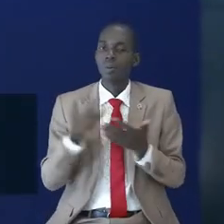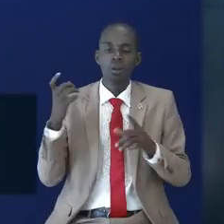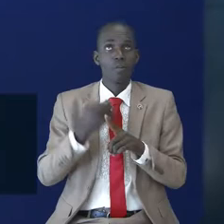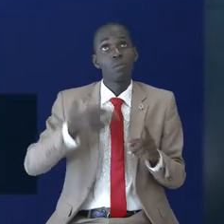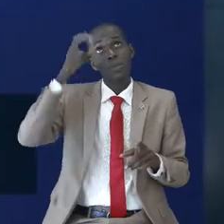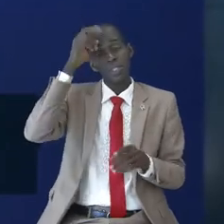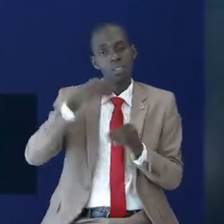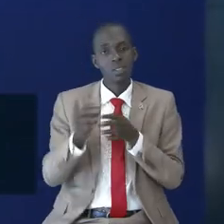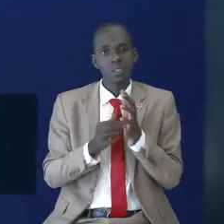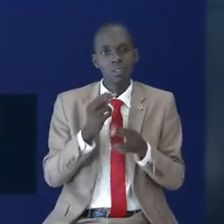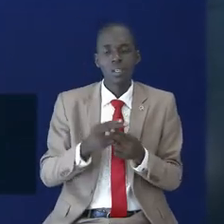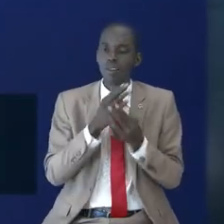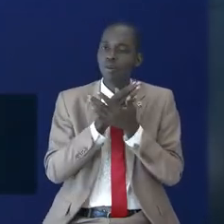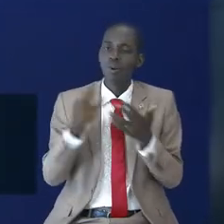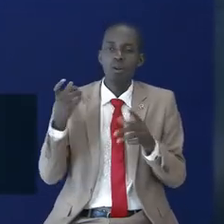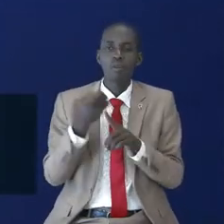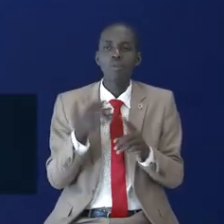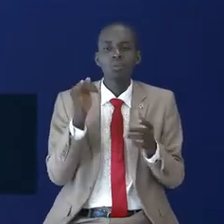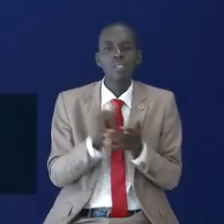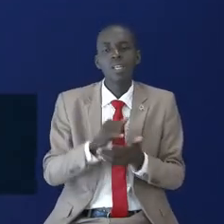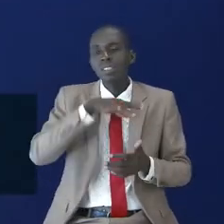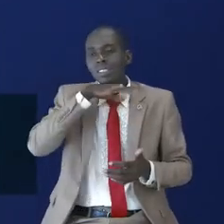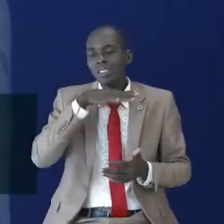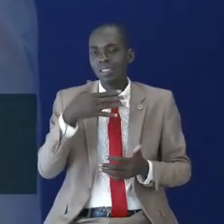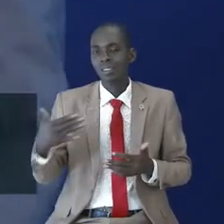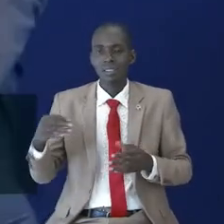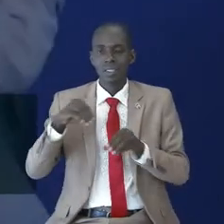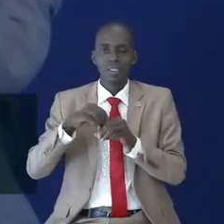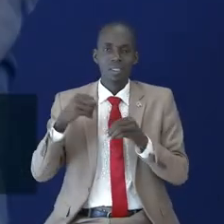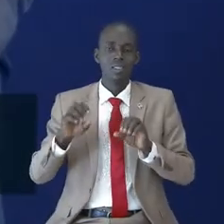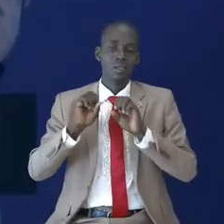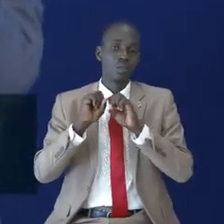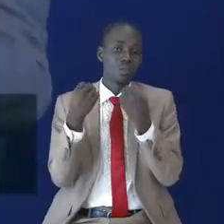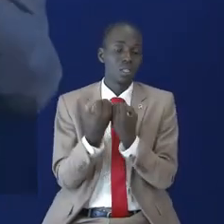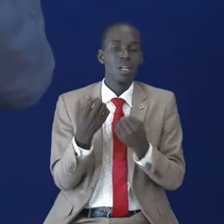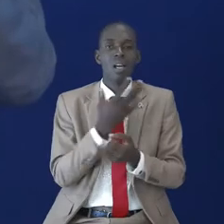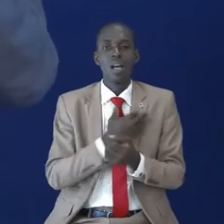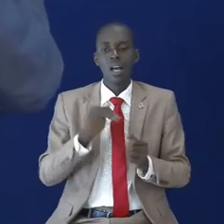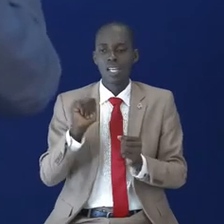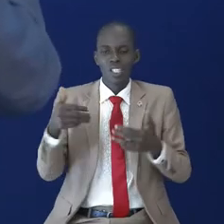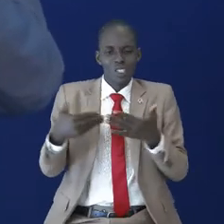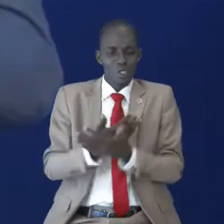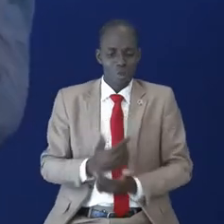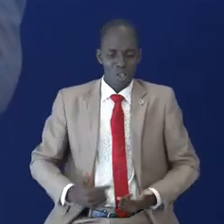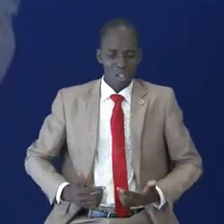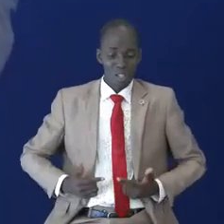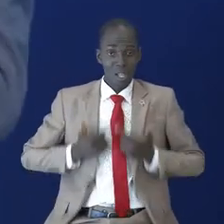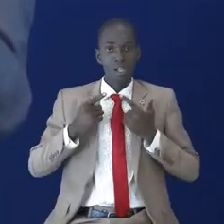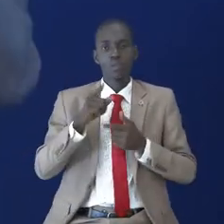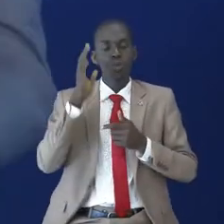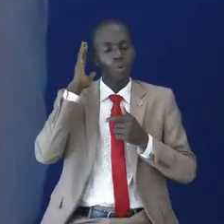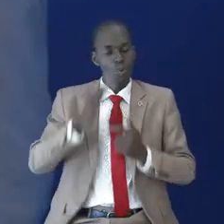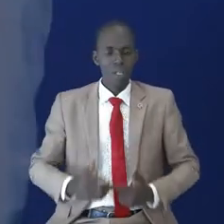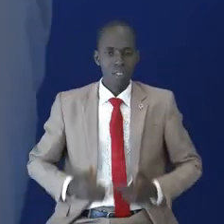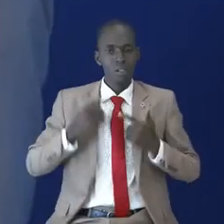Satan. Yes. Away from all the pollutions of society. And a new life you will live for the rest of